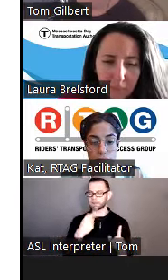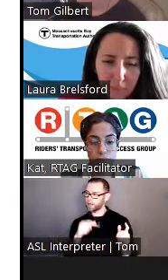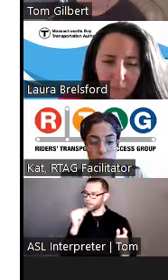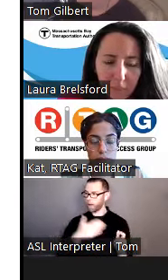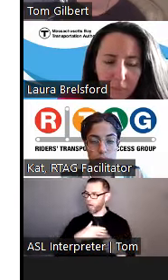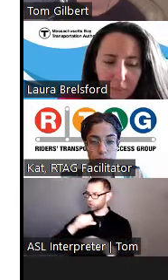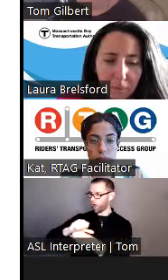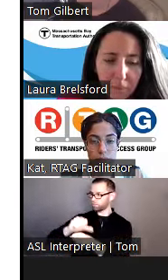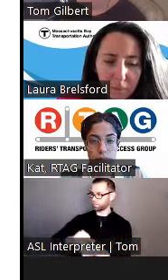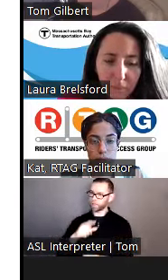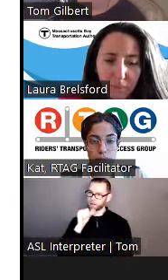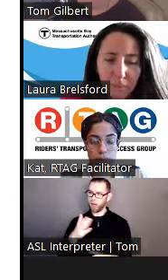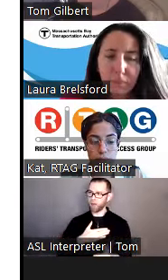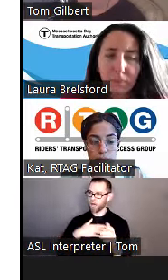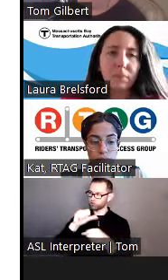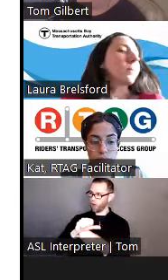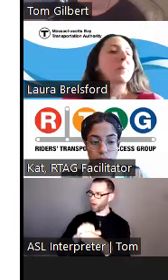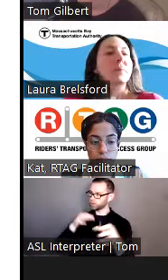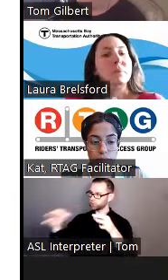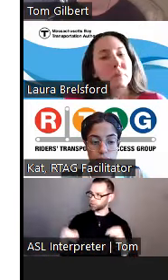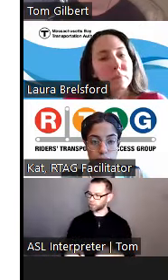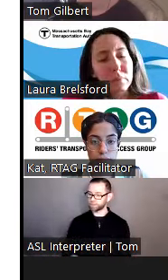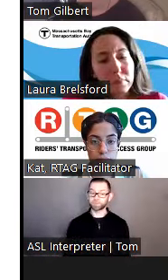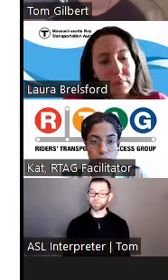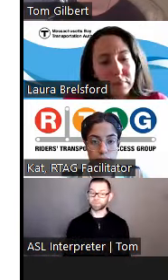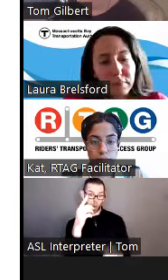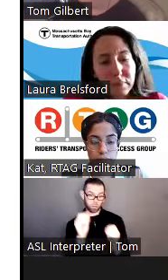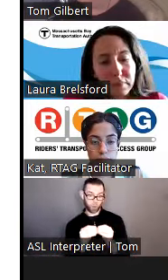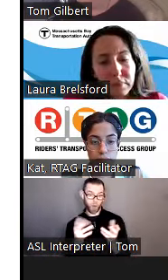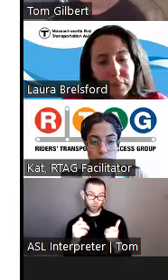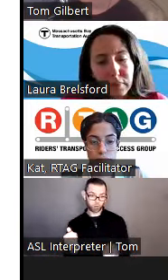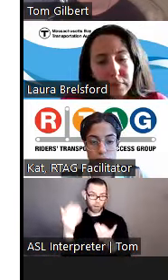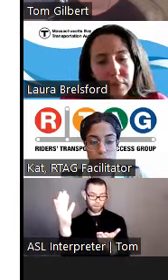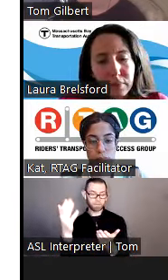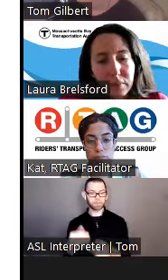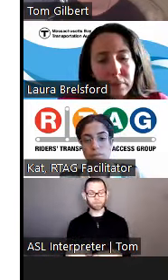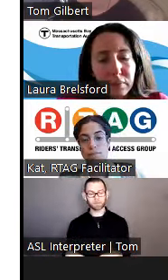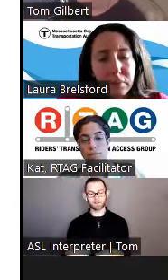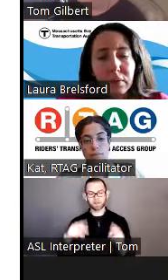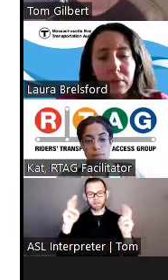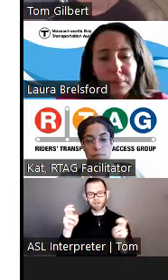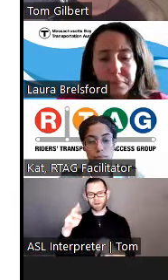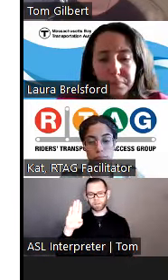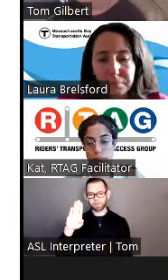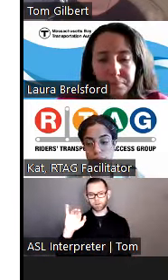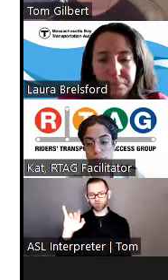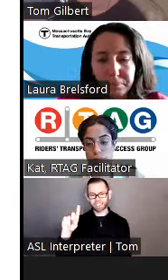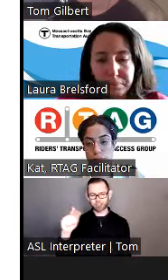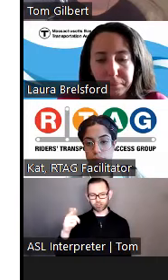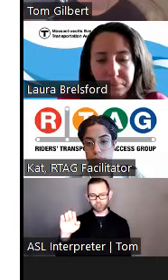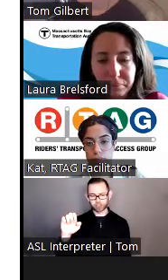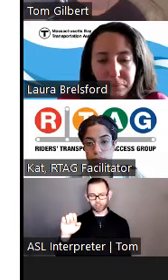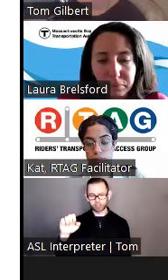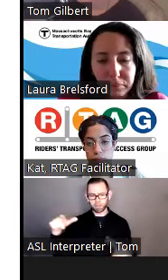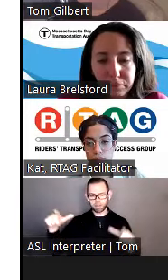description. Another thing I'd like to talk about is those bridge plates, because some of them are either